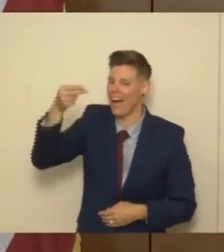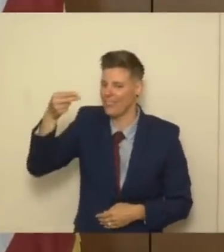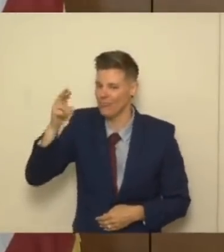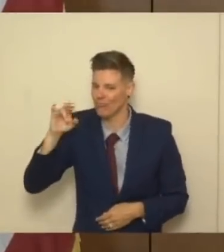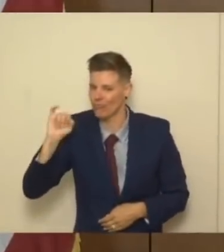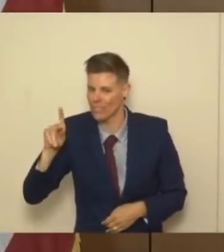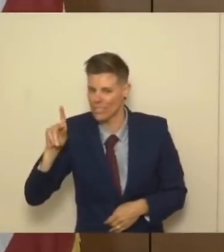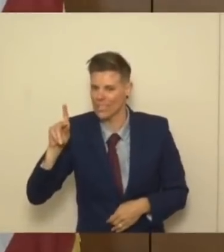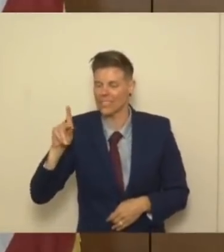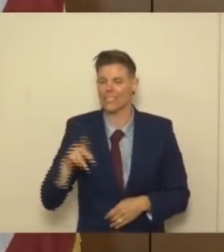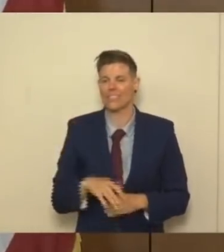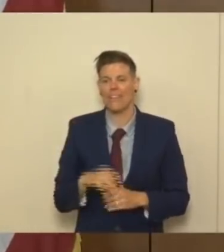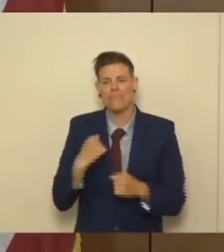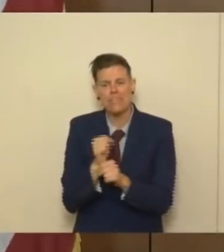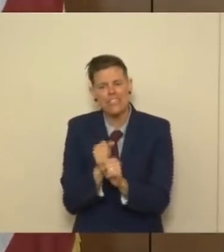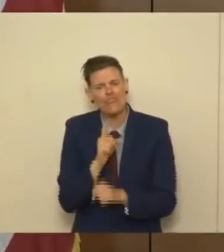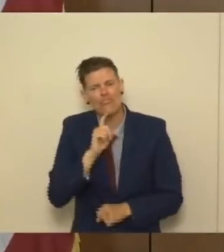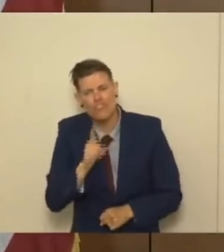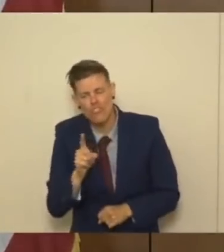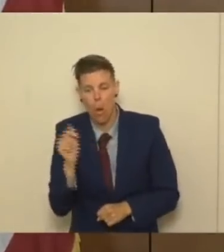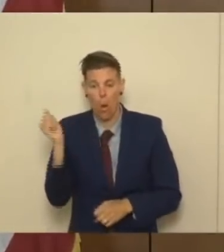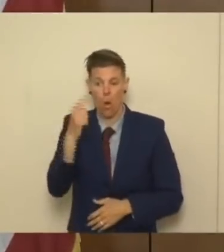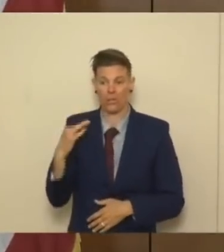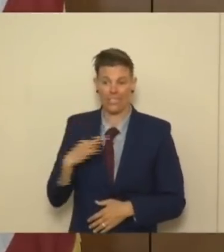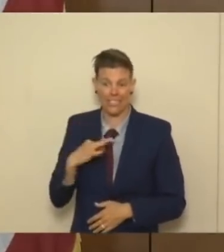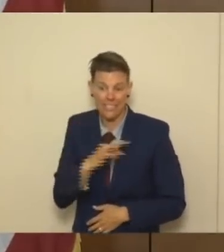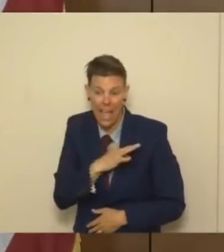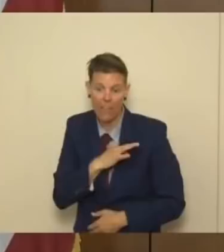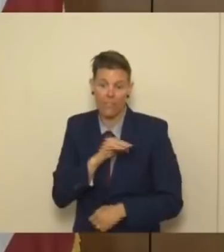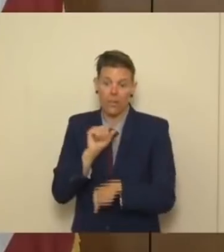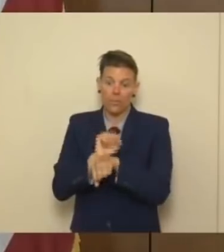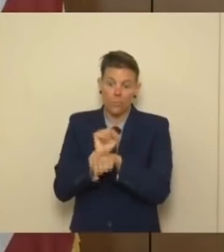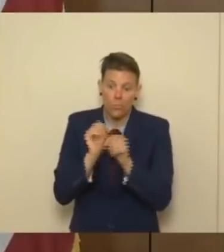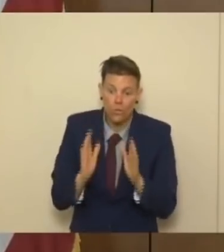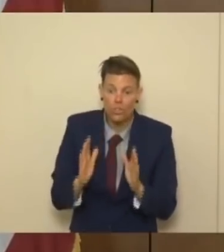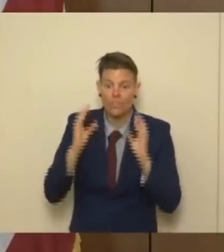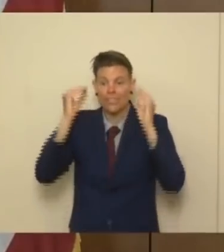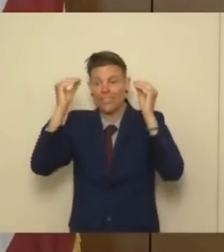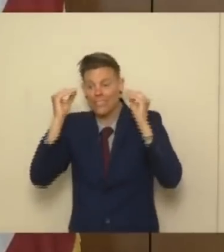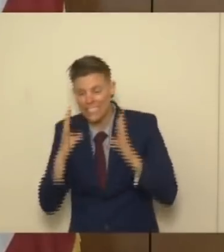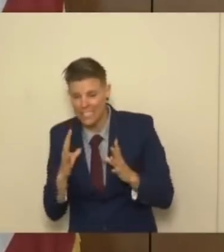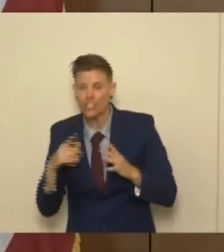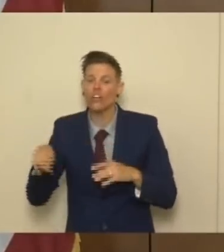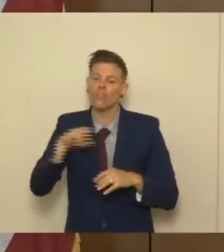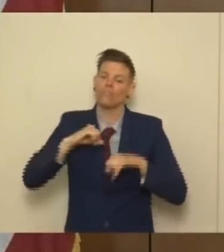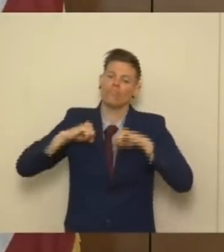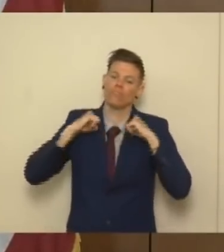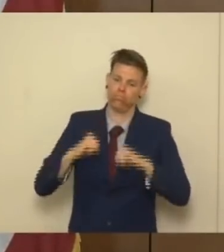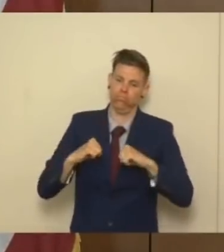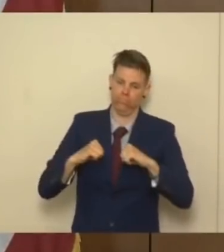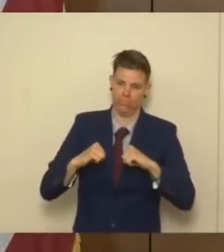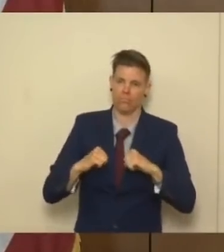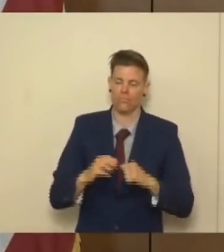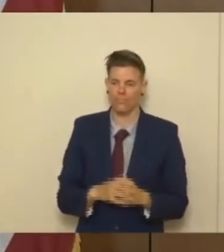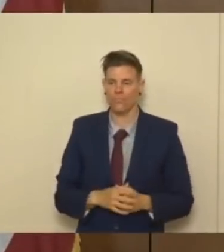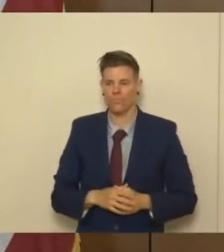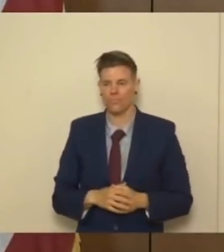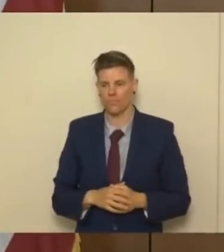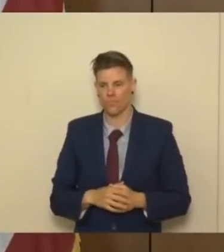adequately protected. So that's how we're making our decisions, and the part that you probably were really getting at